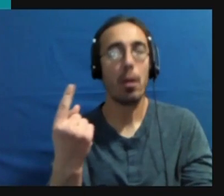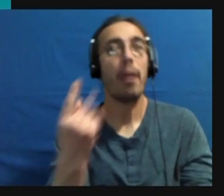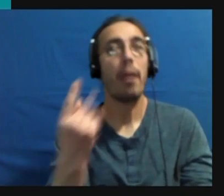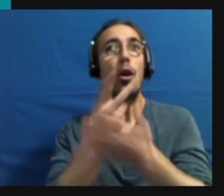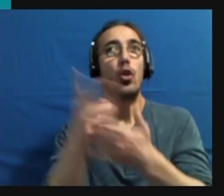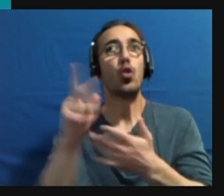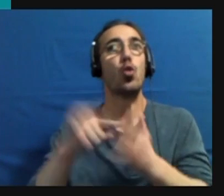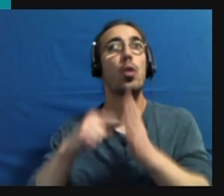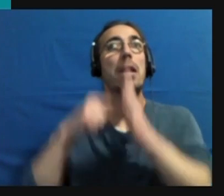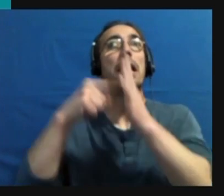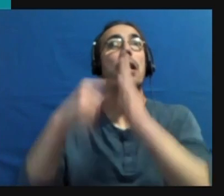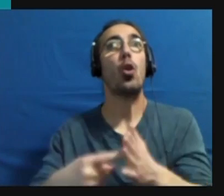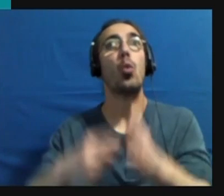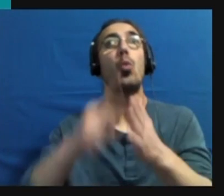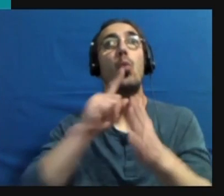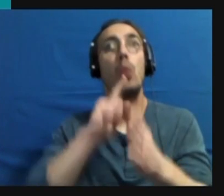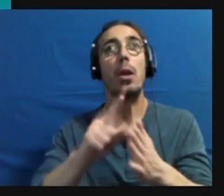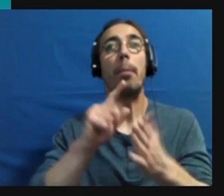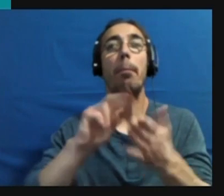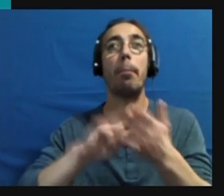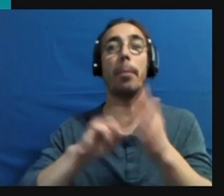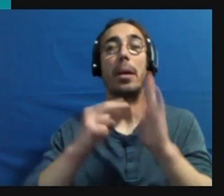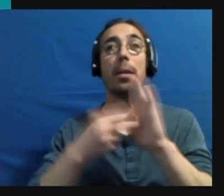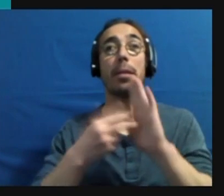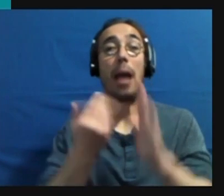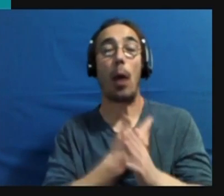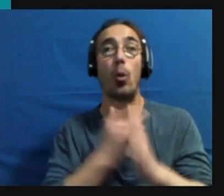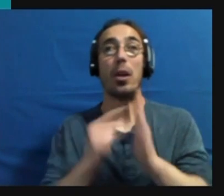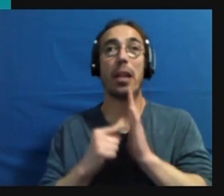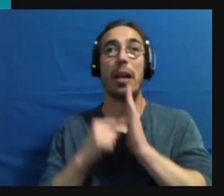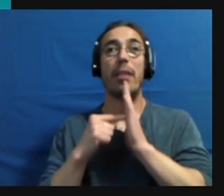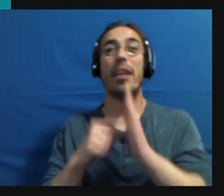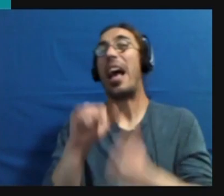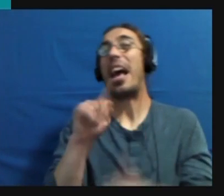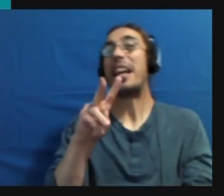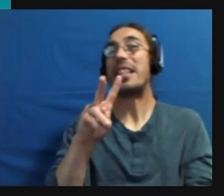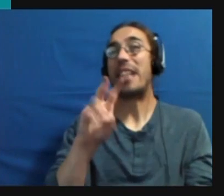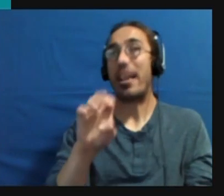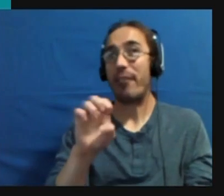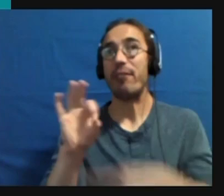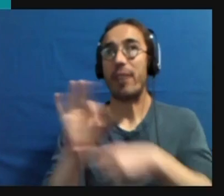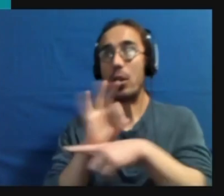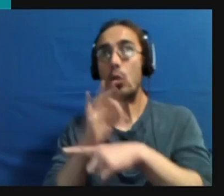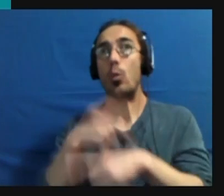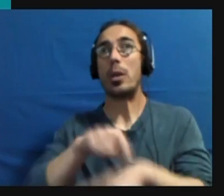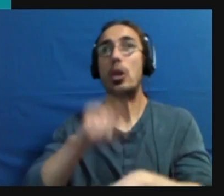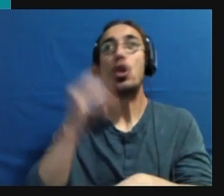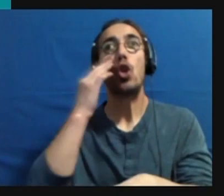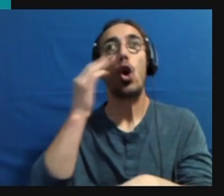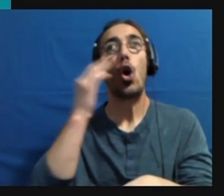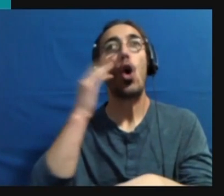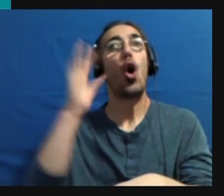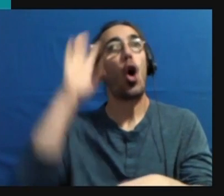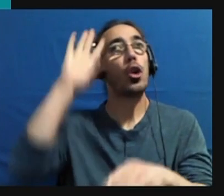initiate is literally our initiation executive functioning, which we know autistic people have